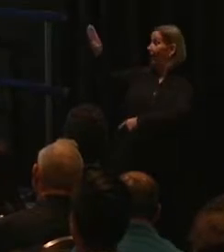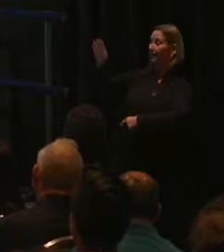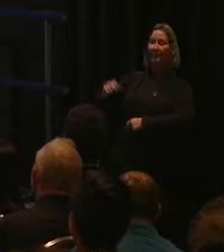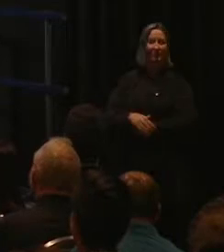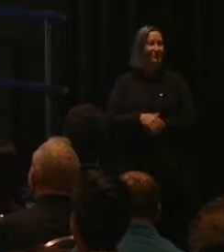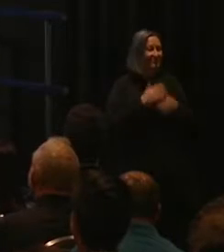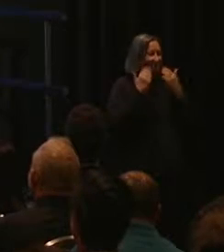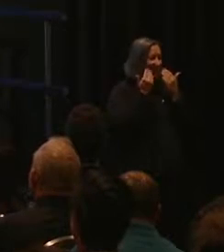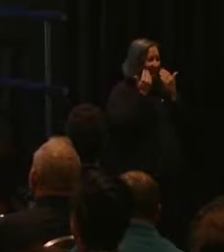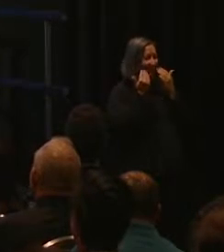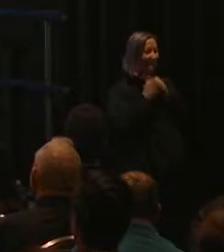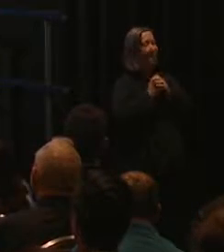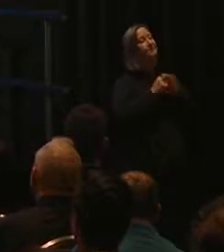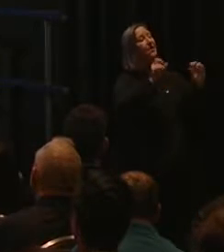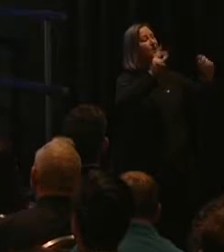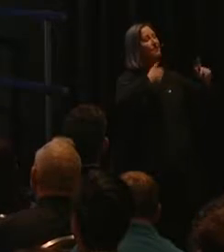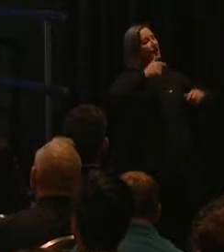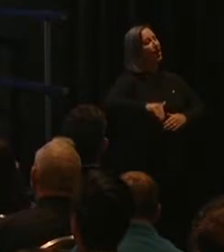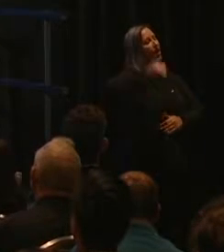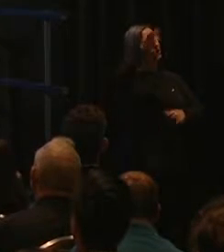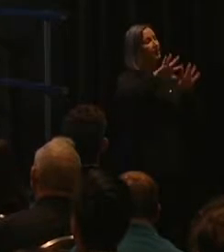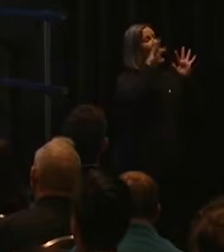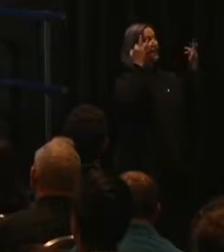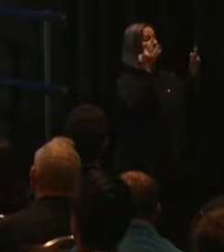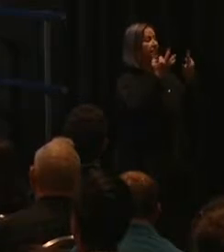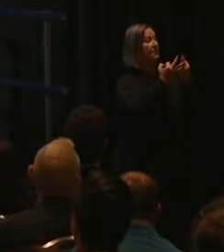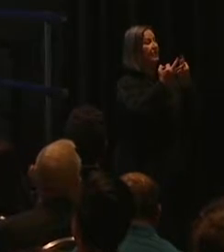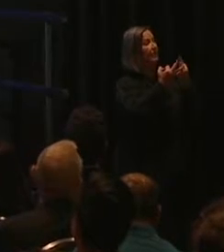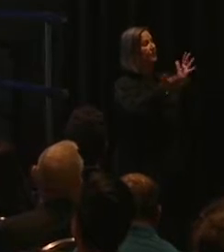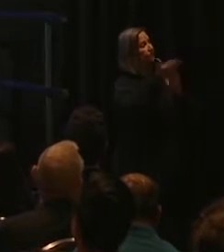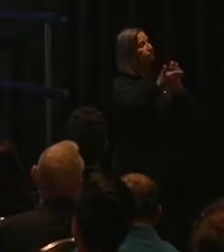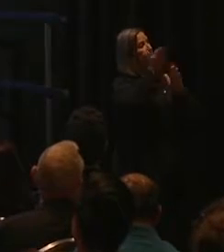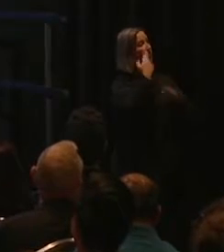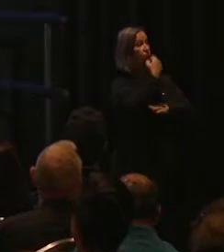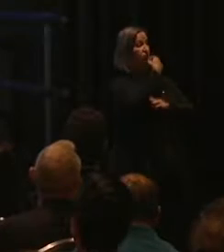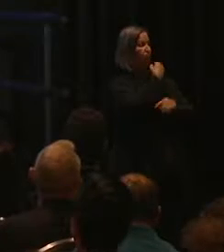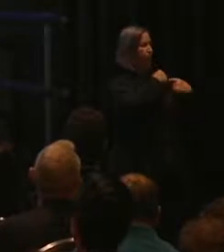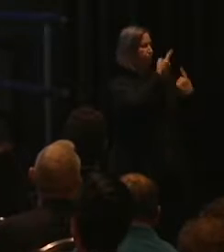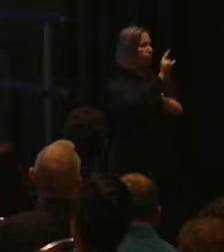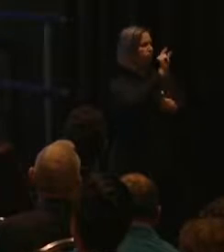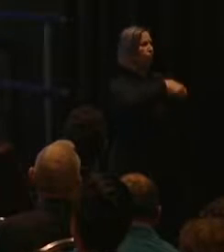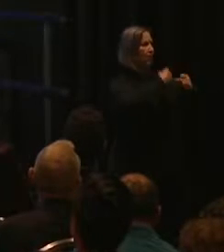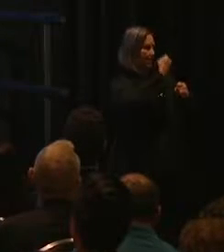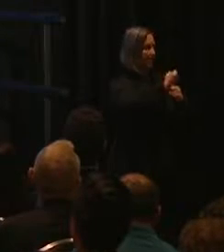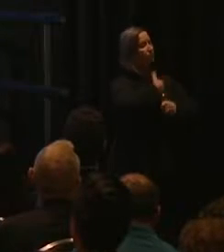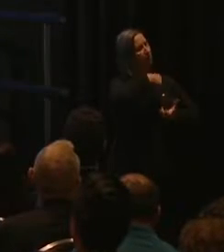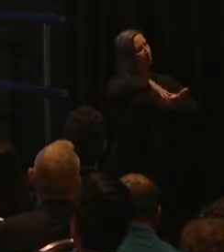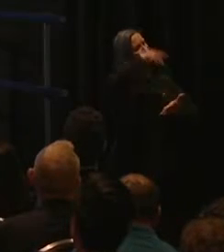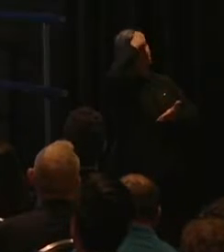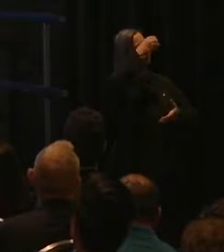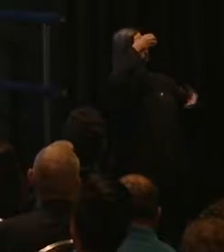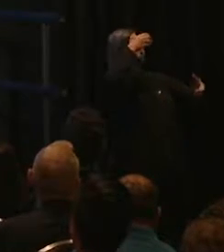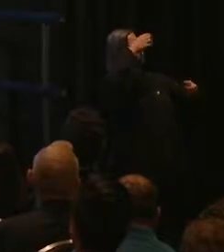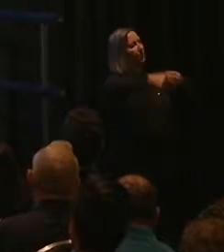Hello. So, growing up in a family that has operated a restaurant for over 20 years has taught me a little something about food. It